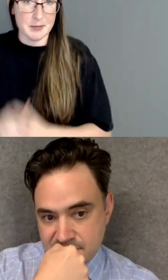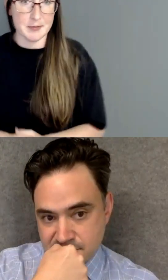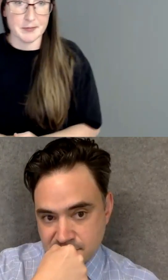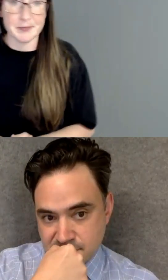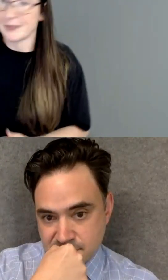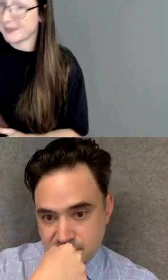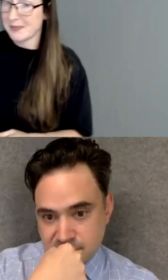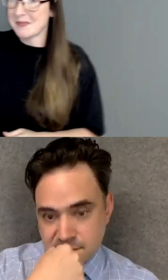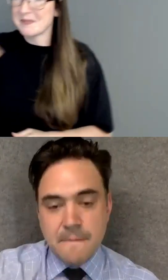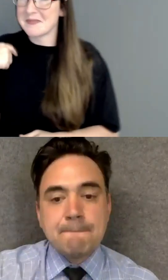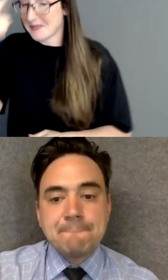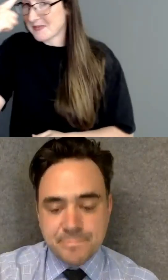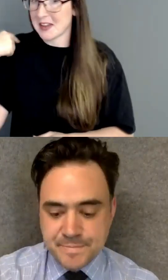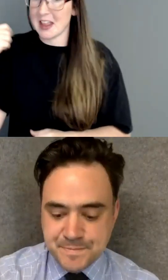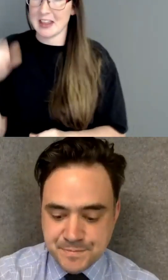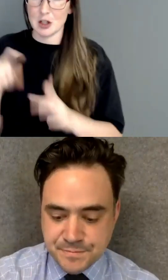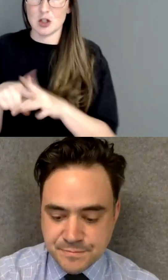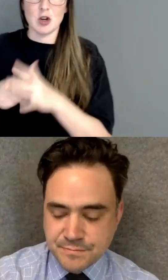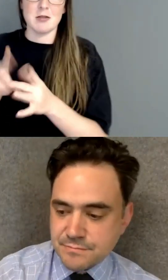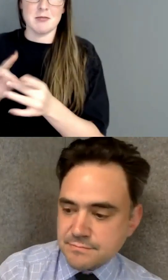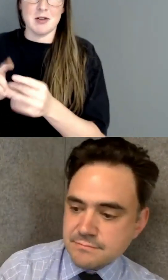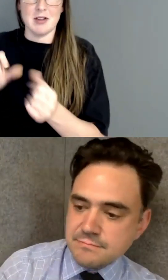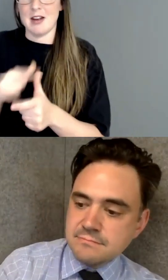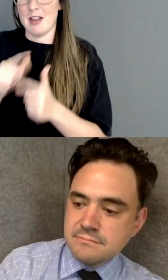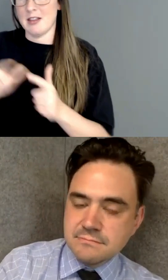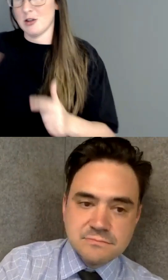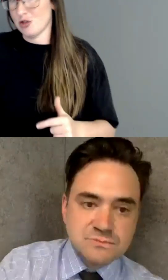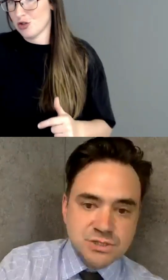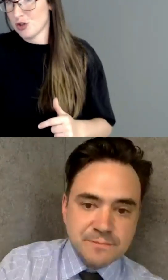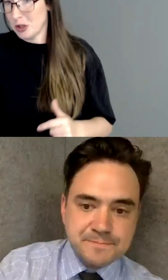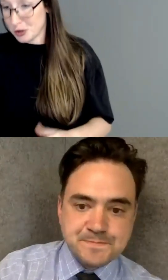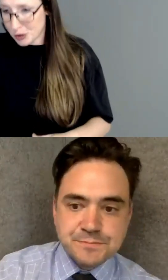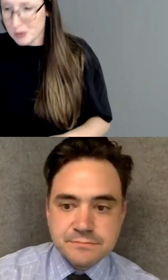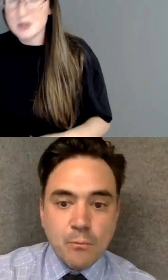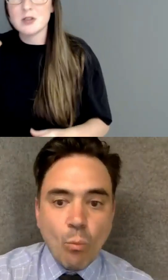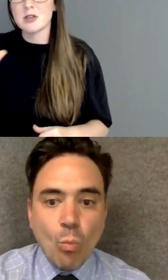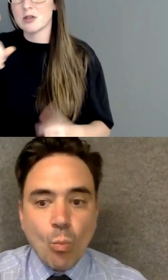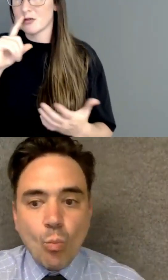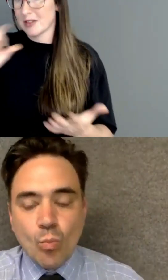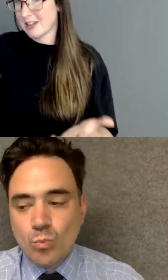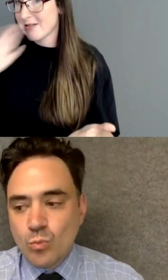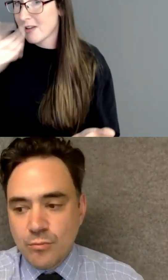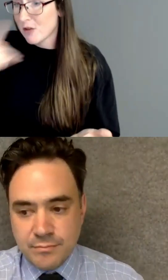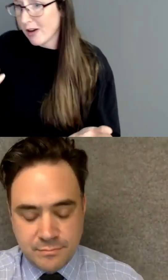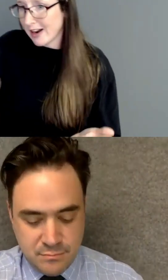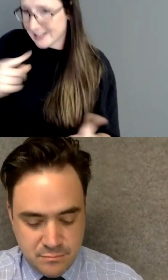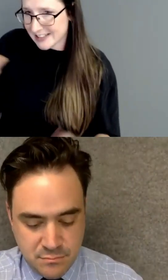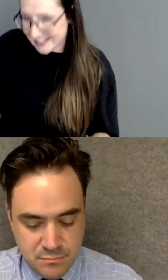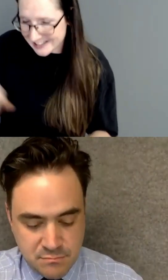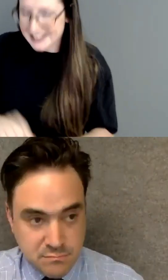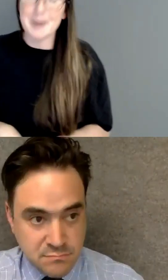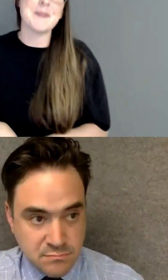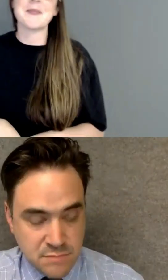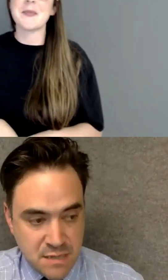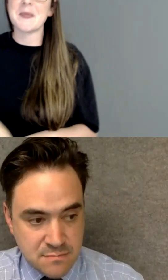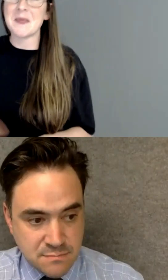Yes, I think I can speak. I think I'll start by speaking to that, and then I'll pass it over to Josh as well. So, Sure. Hi, Vanessa. Thank you for asking a question. One